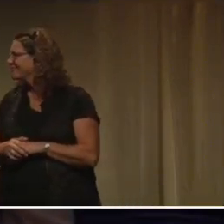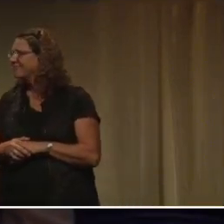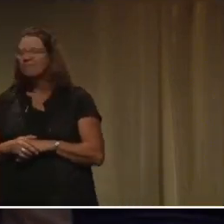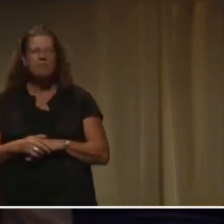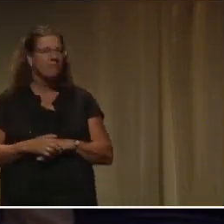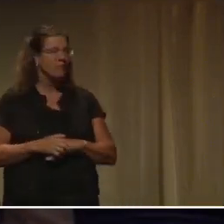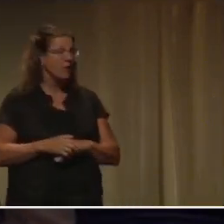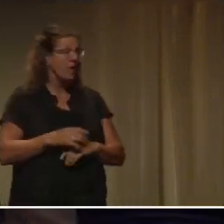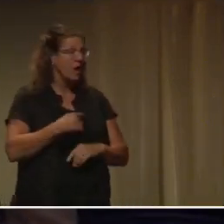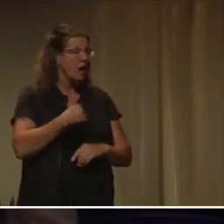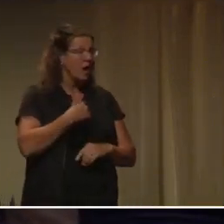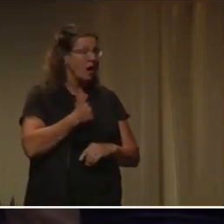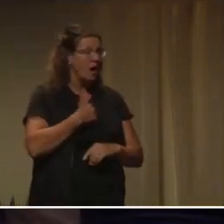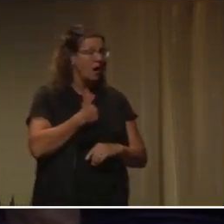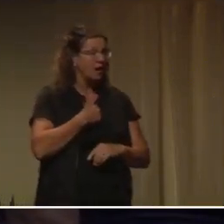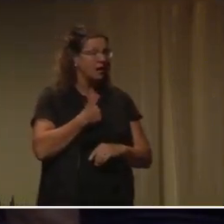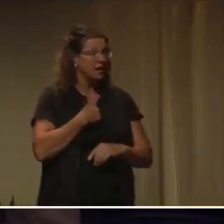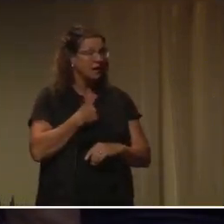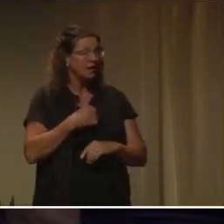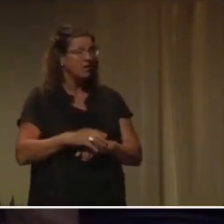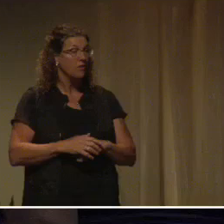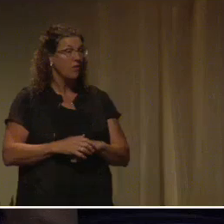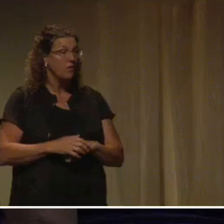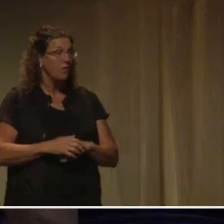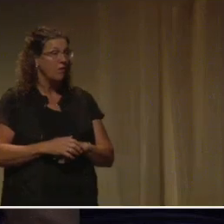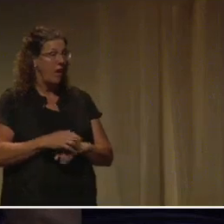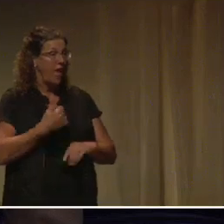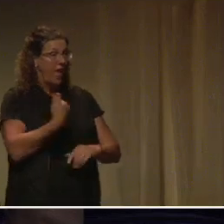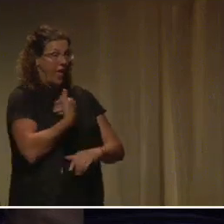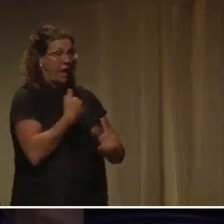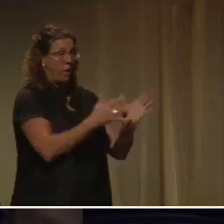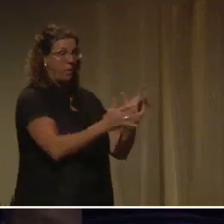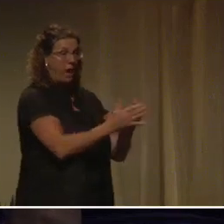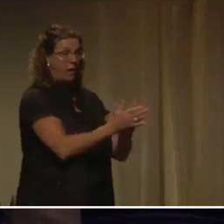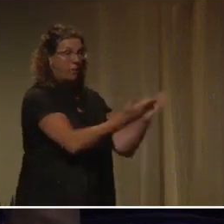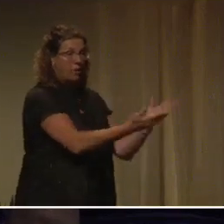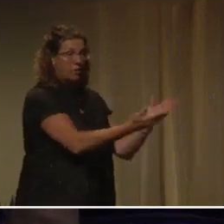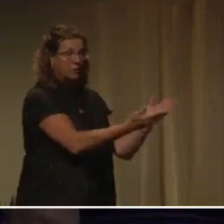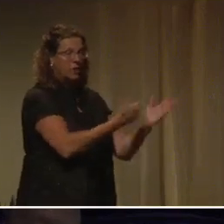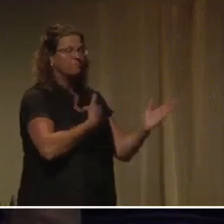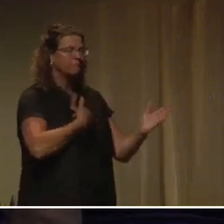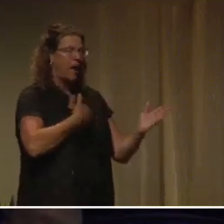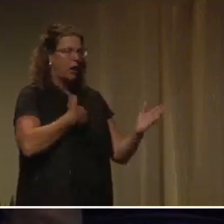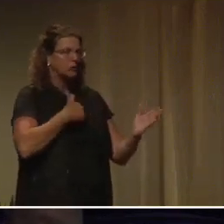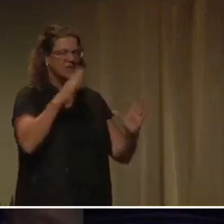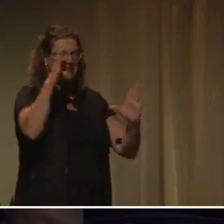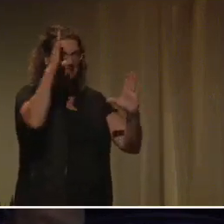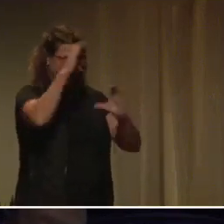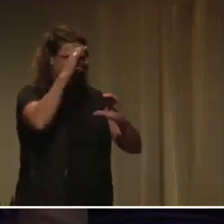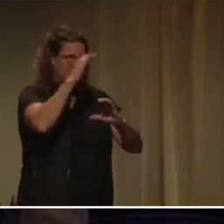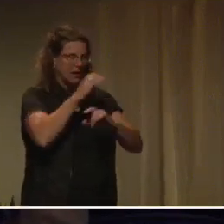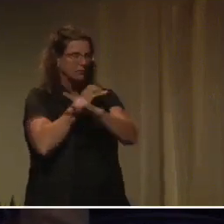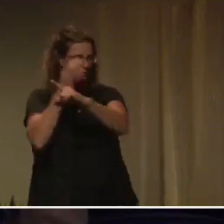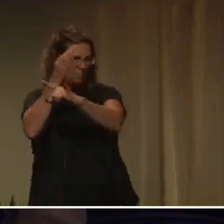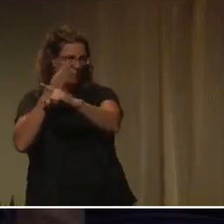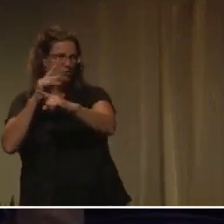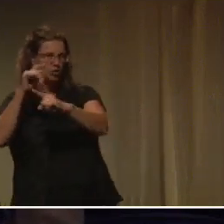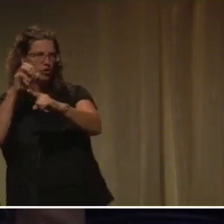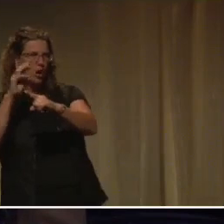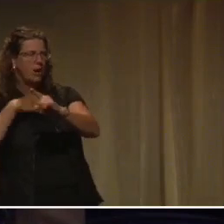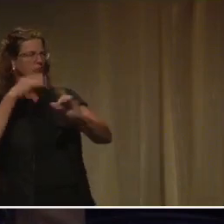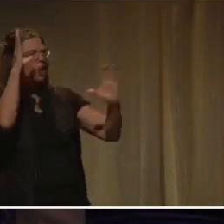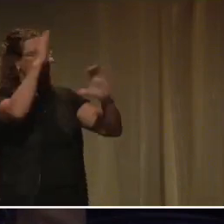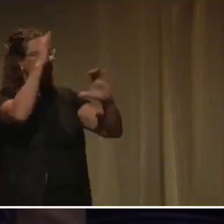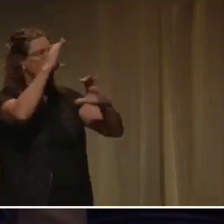I was able to get a Bible. I, after seeking, as Pastor Tom said, in the wrong places,